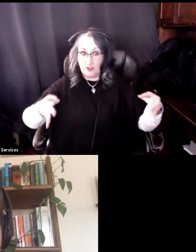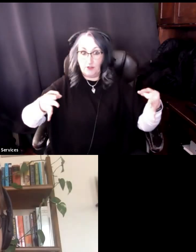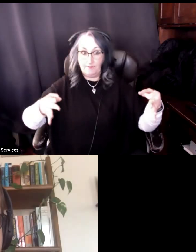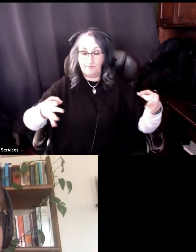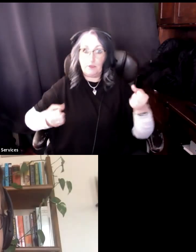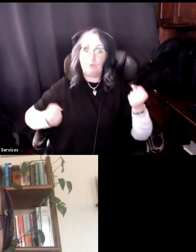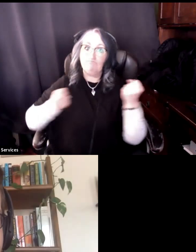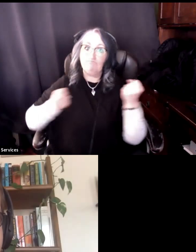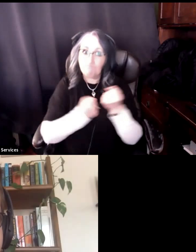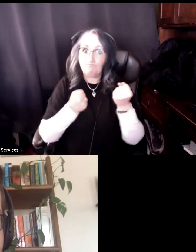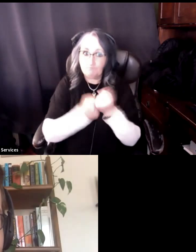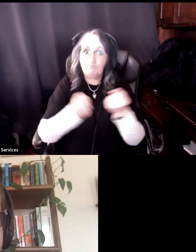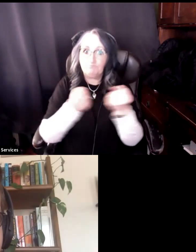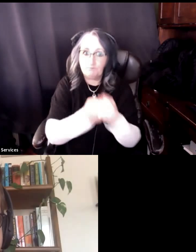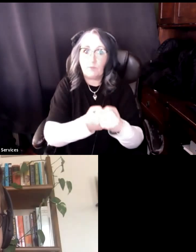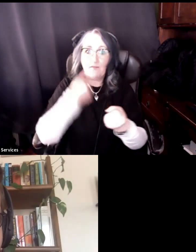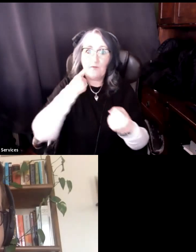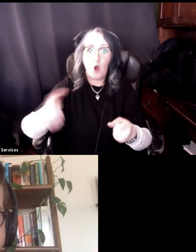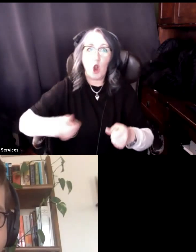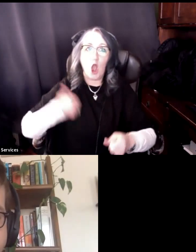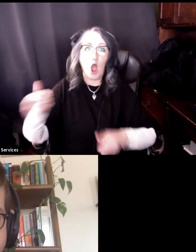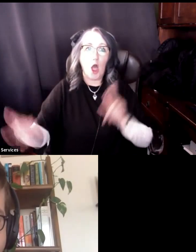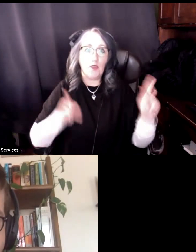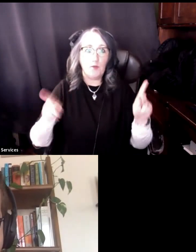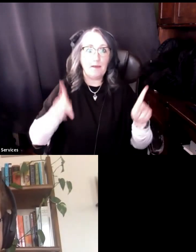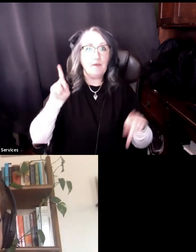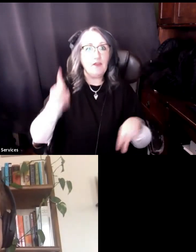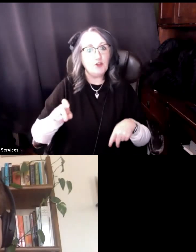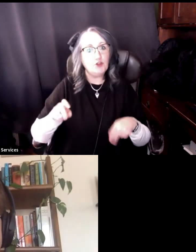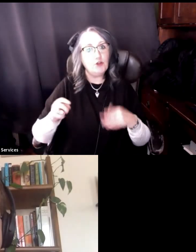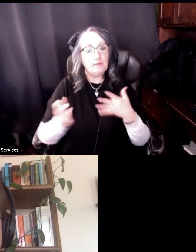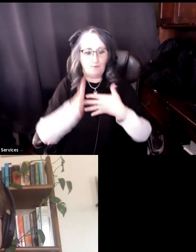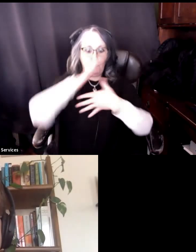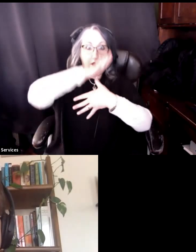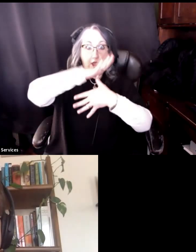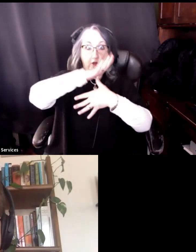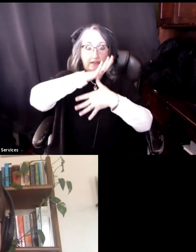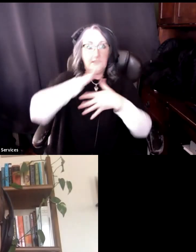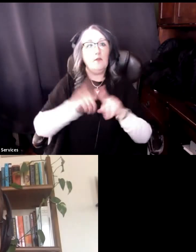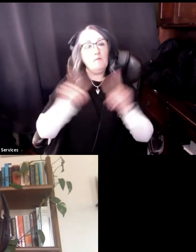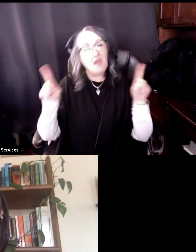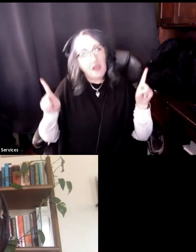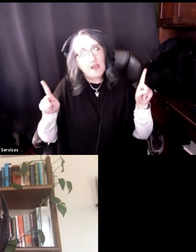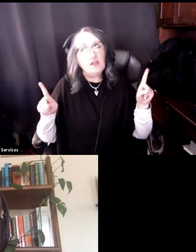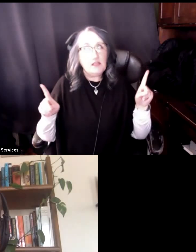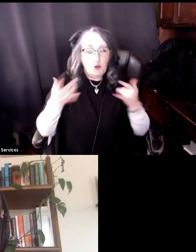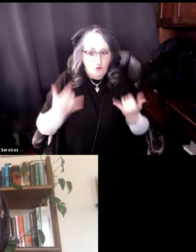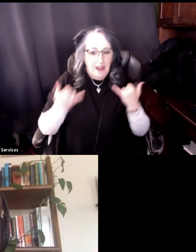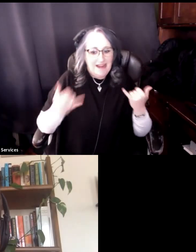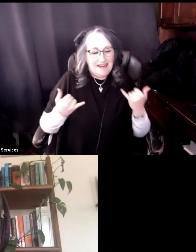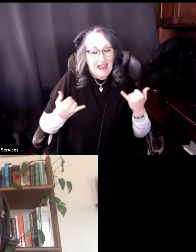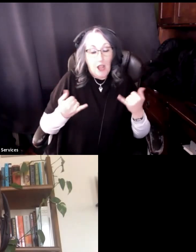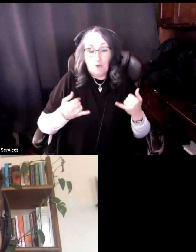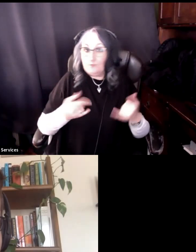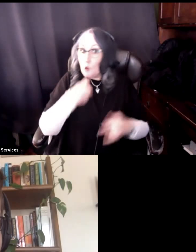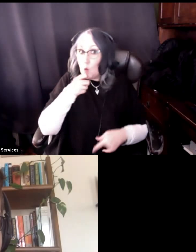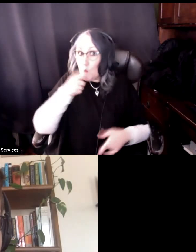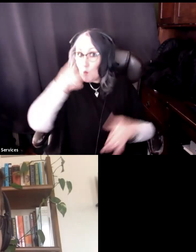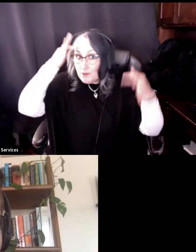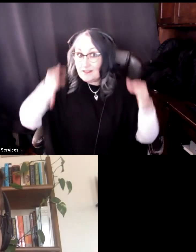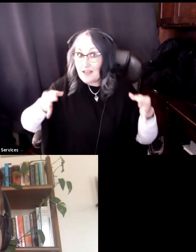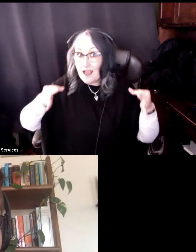other categories of people that should be prioritized, but at this time, those decisions are made at the